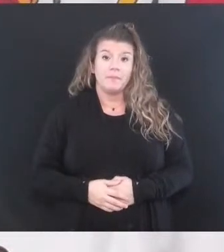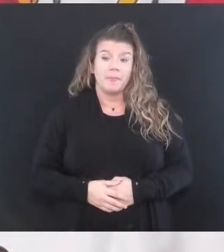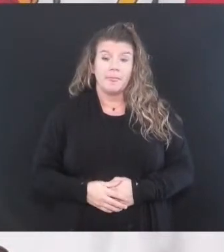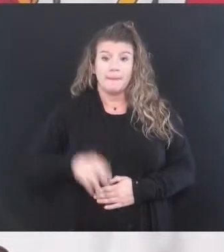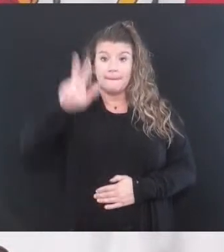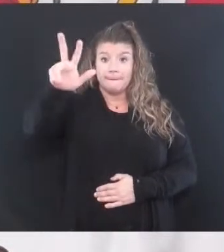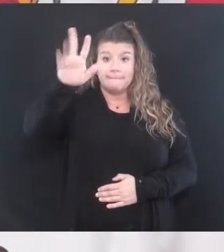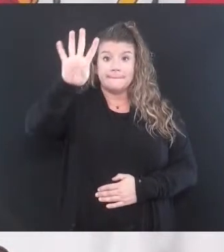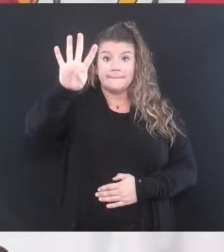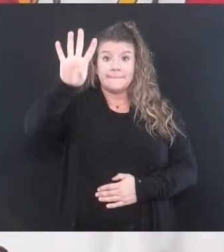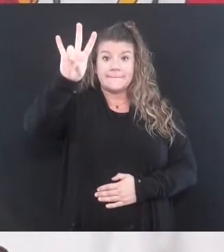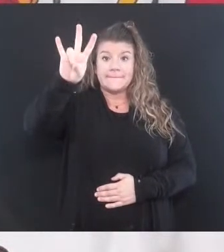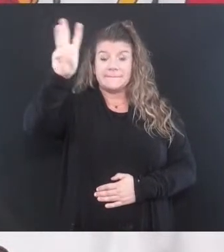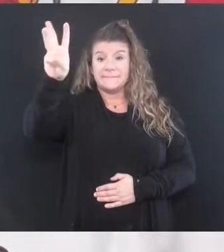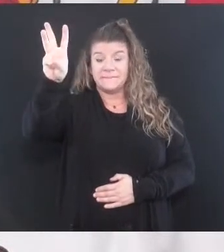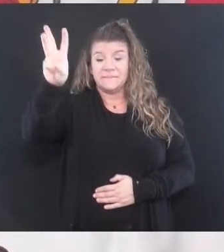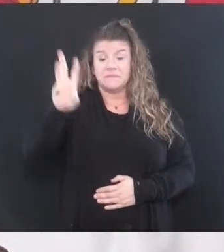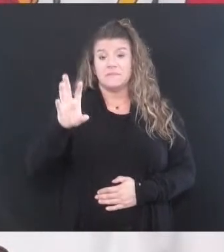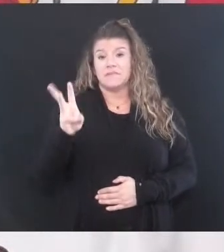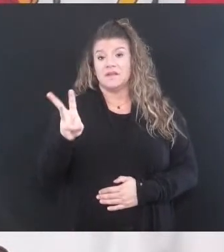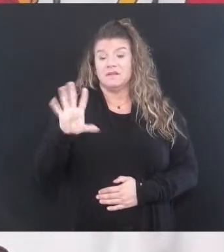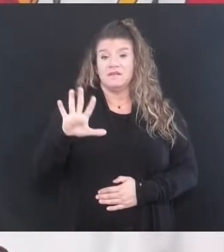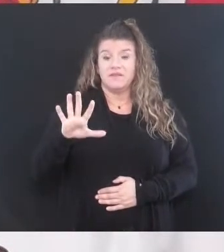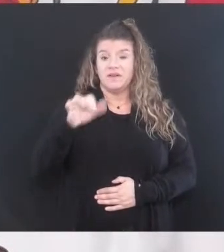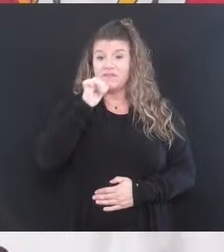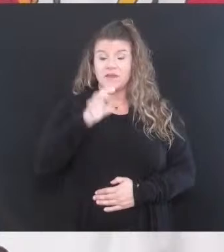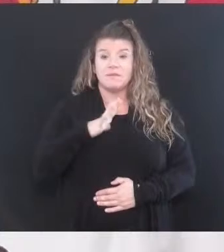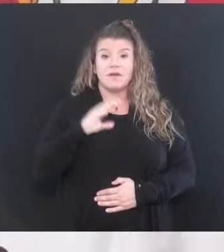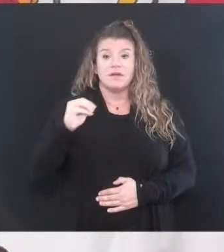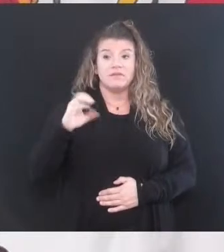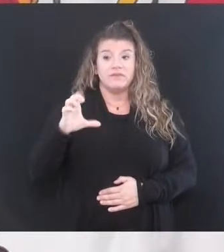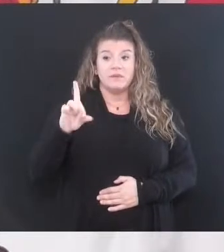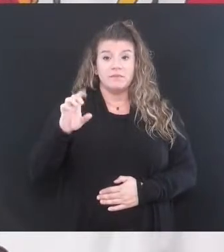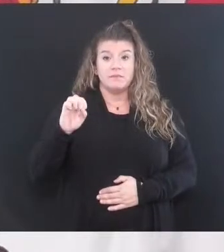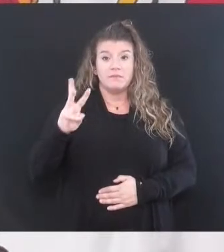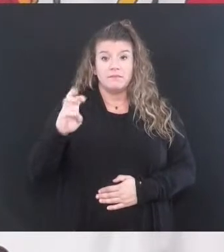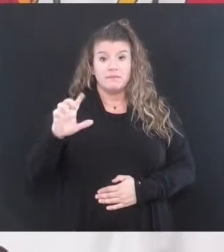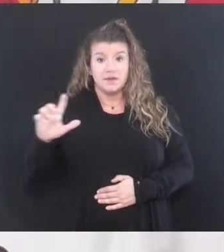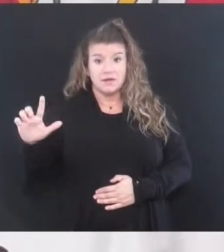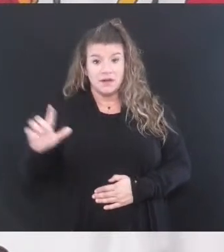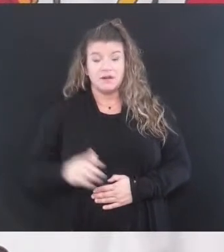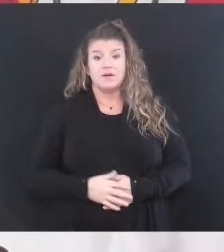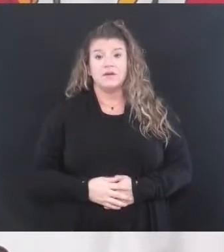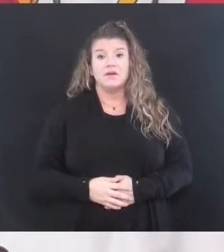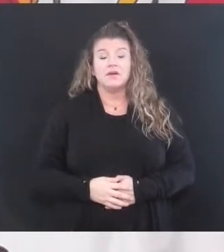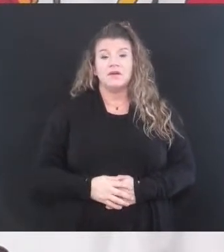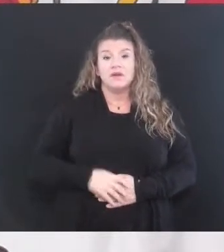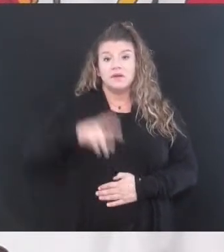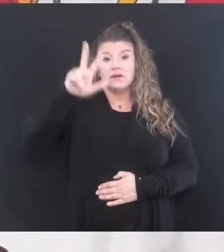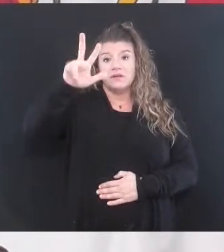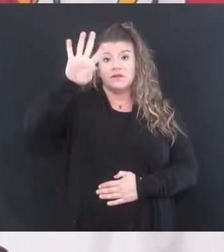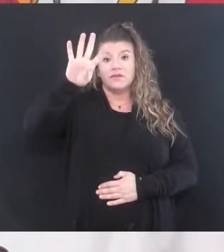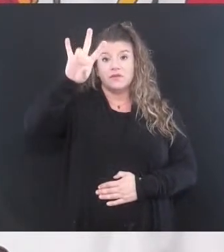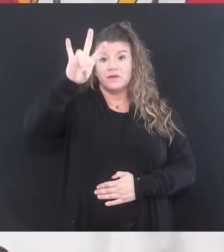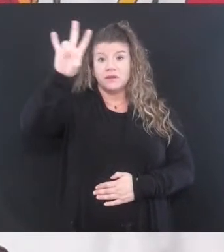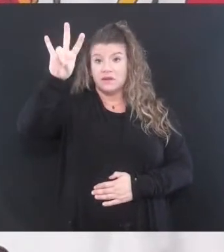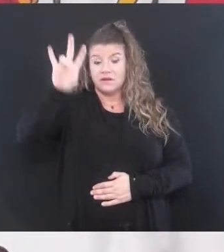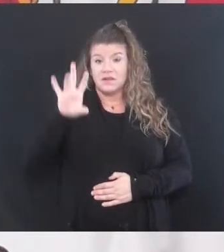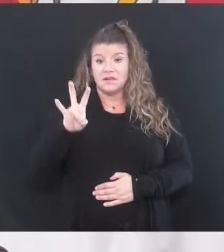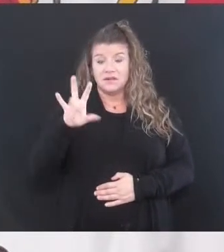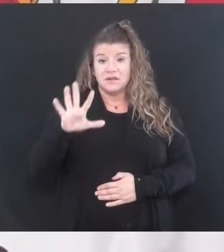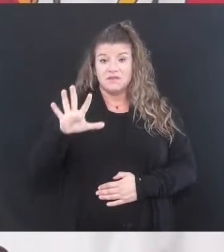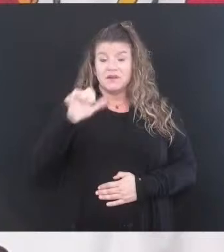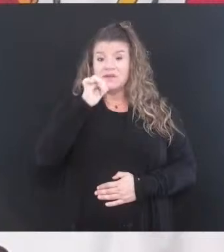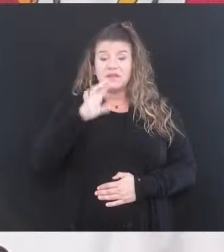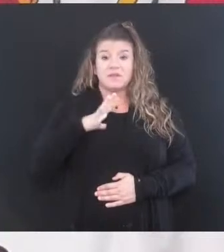Our 3,476th death, a 65-year-old female from McDowell County. Our 3,477th death, a